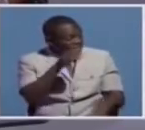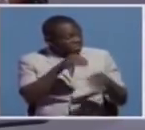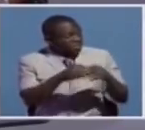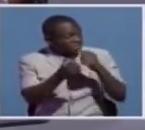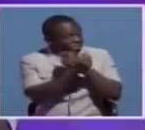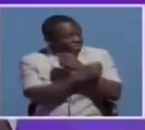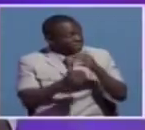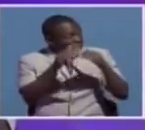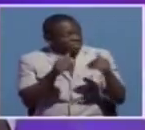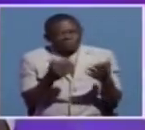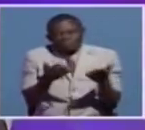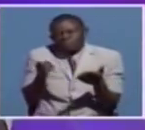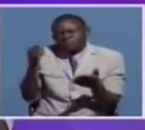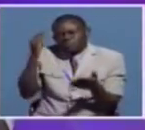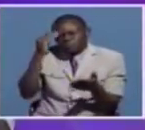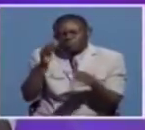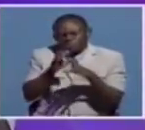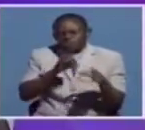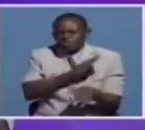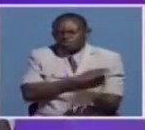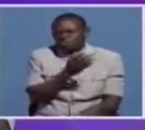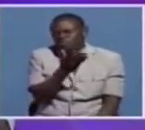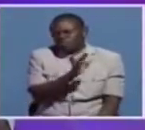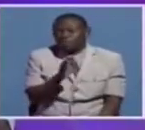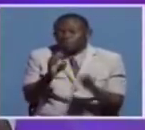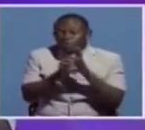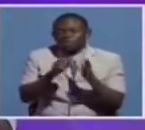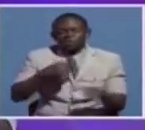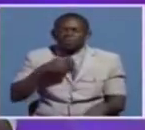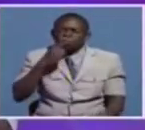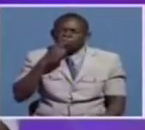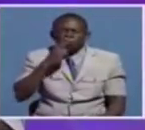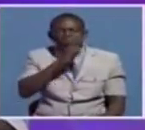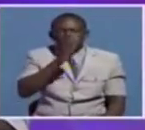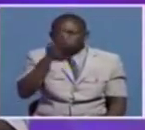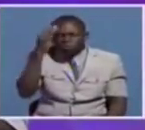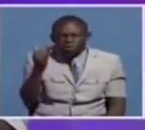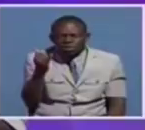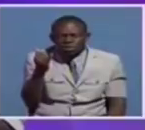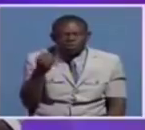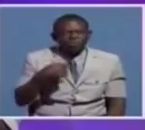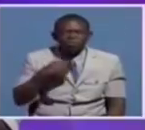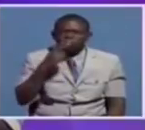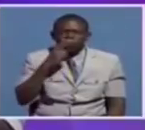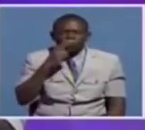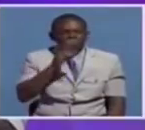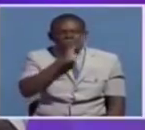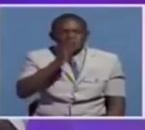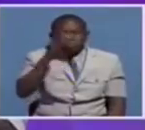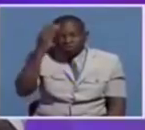how naughty children are. I'll tell you a secret. I'll tell you why I don't smoke. I'll tell you why I don't smoke. I don't smoke because at